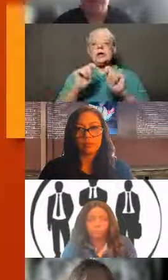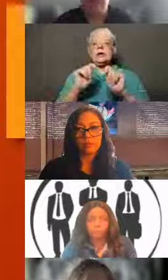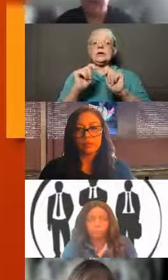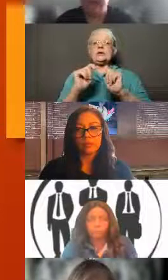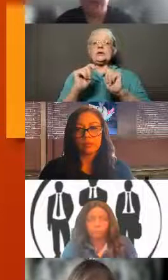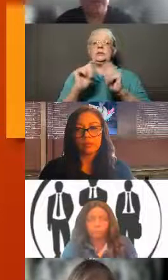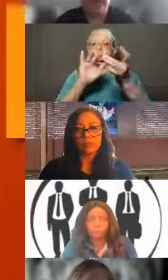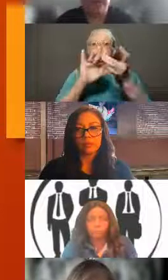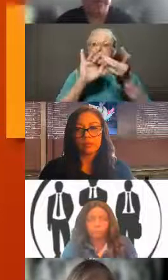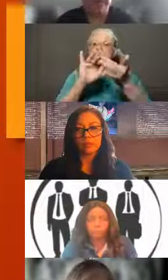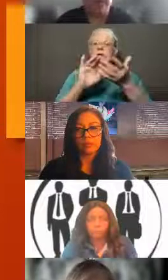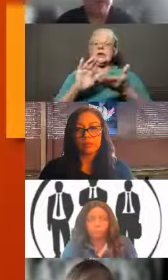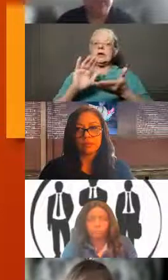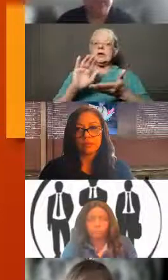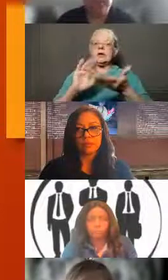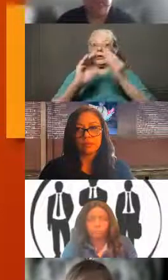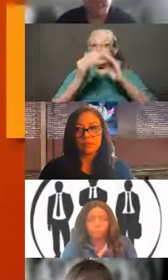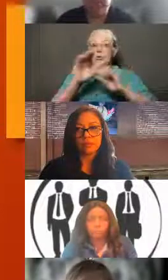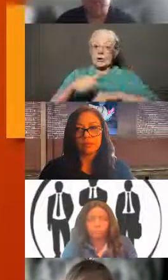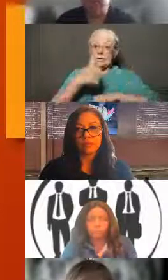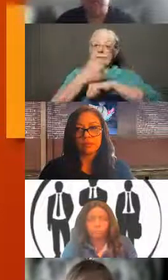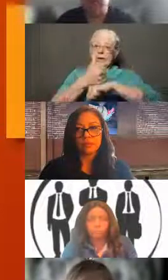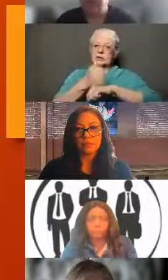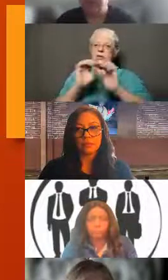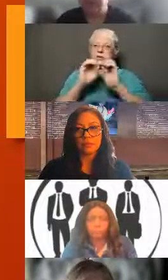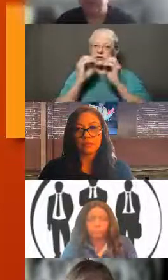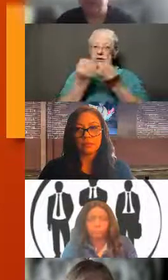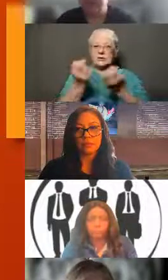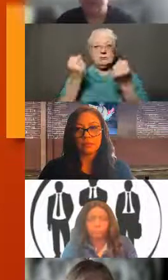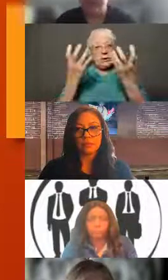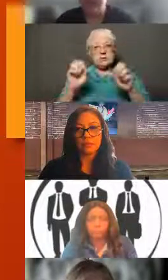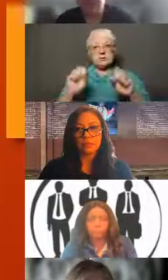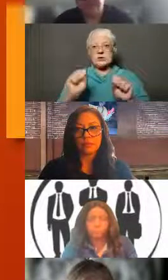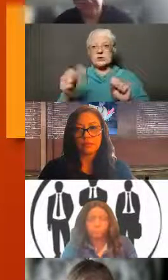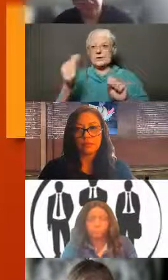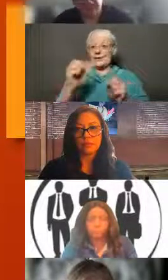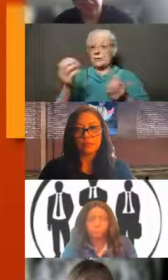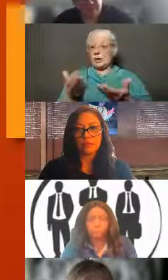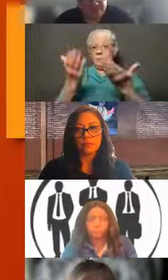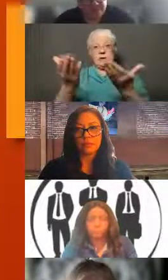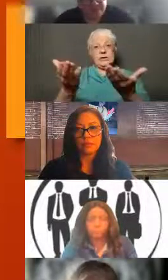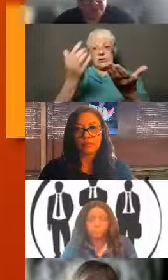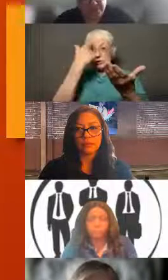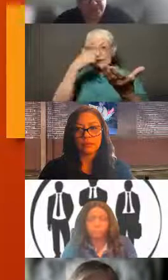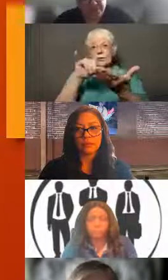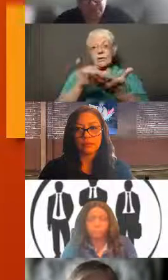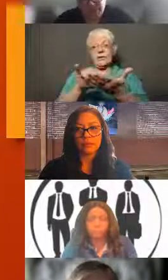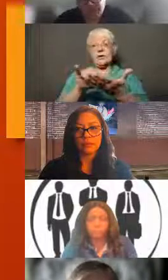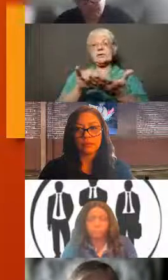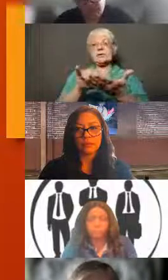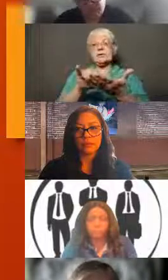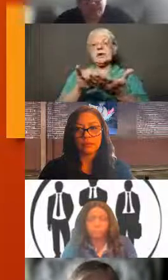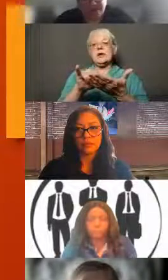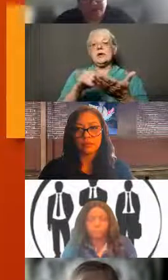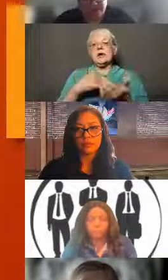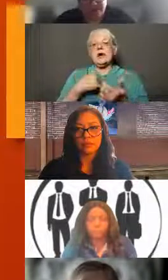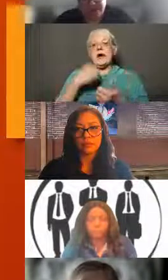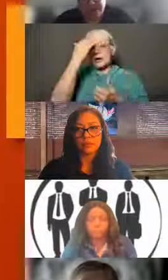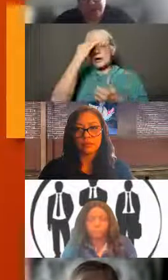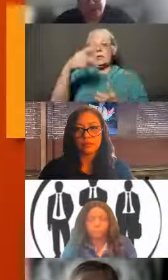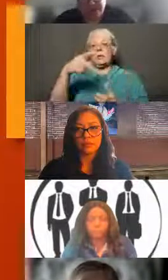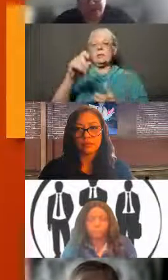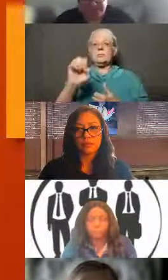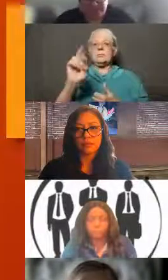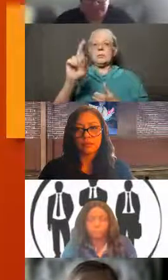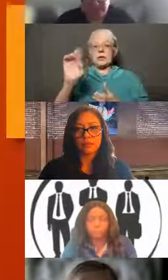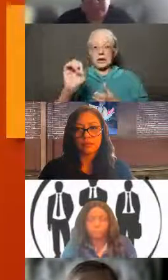community-based organizations and providers as possible. So any recommendations on this? I know, Pierre, you